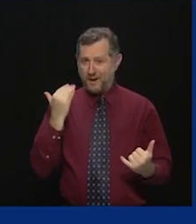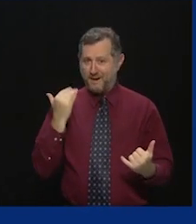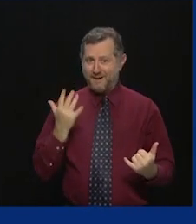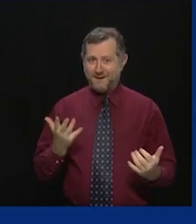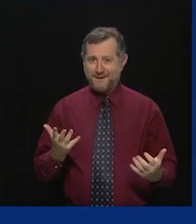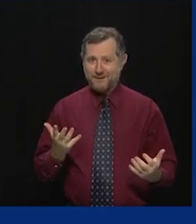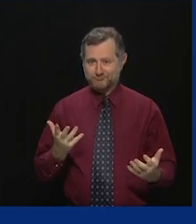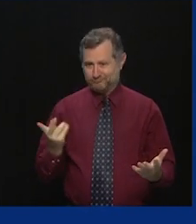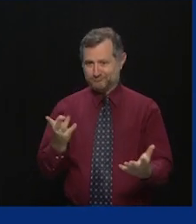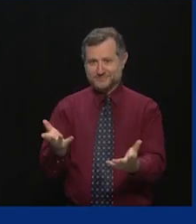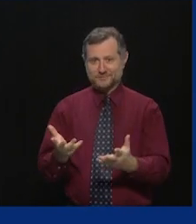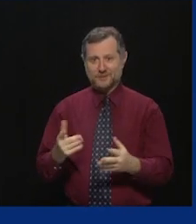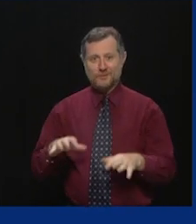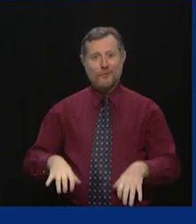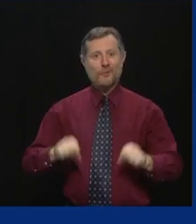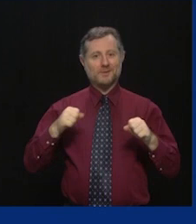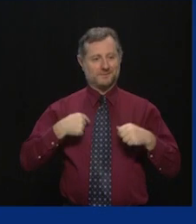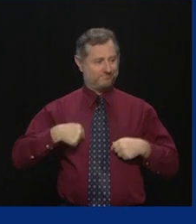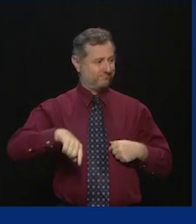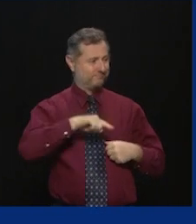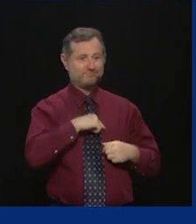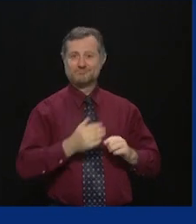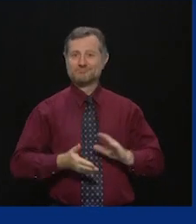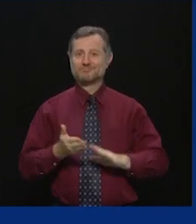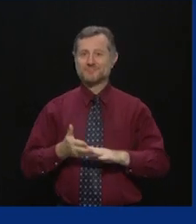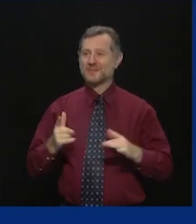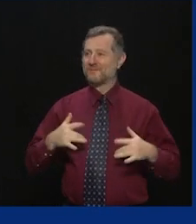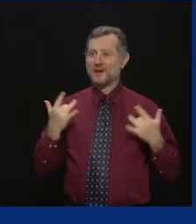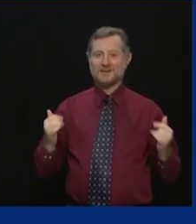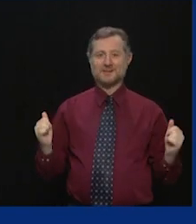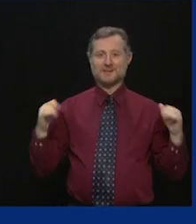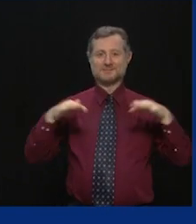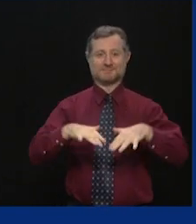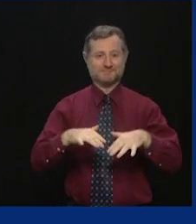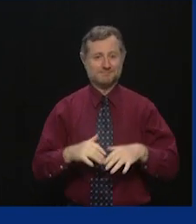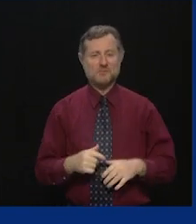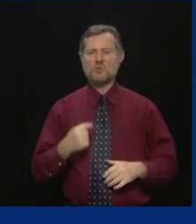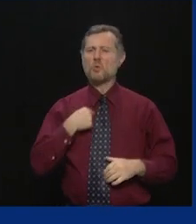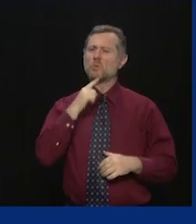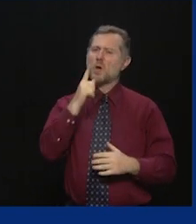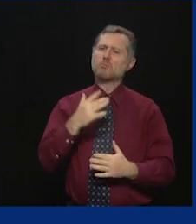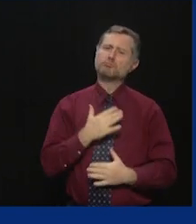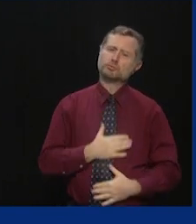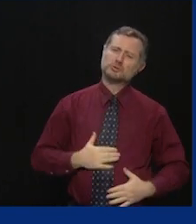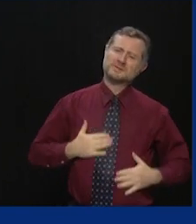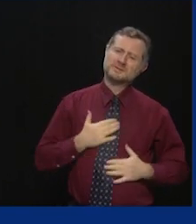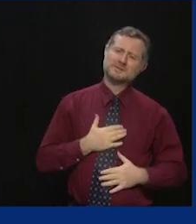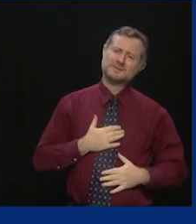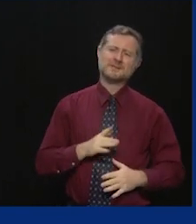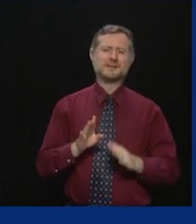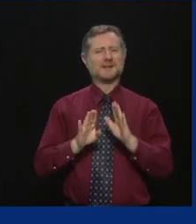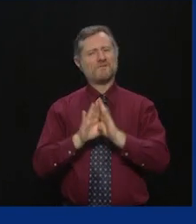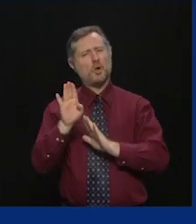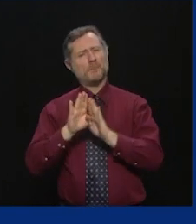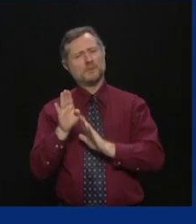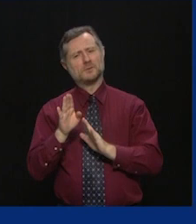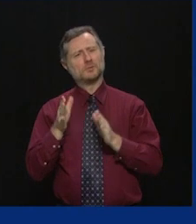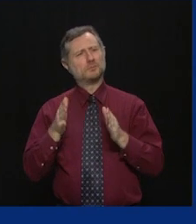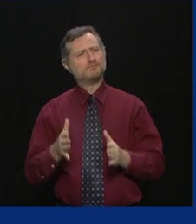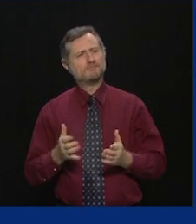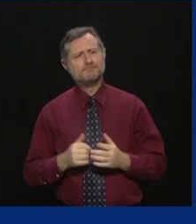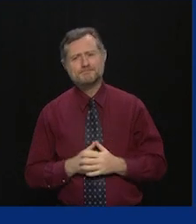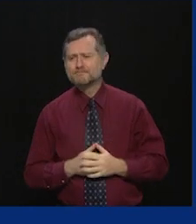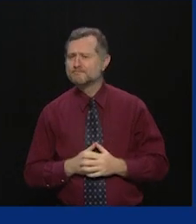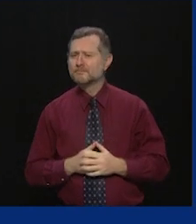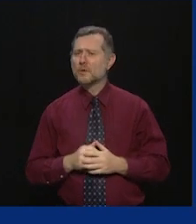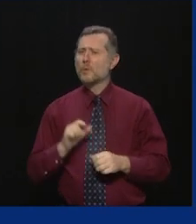part of this outstanding event. We appreciate the developers and the work that's been done. They were introduced to you earlier. We appreciate the work that